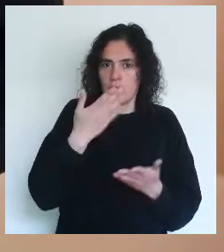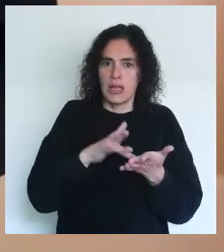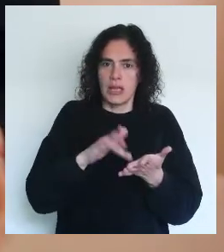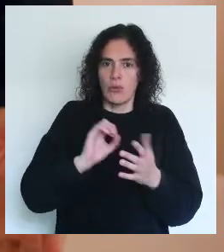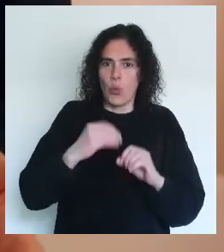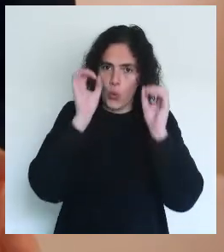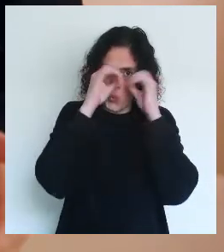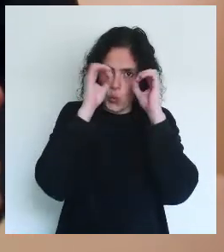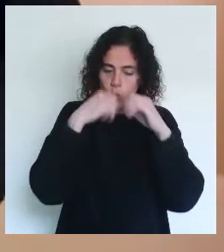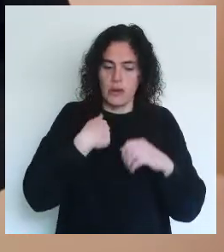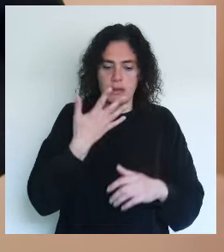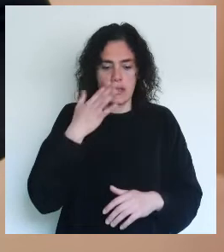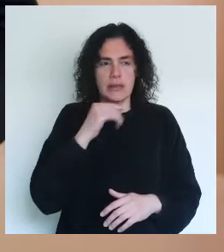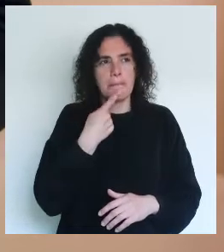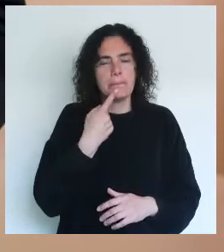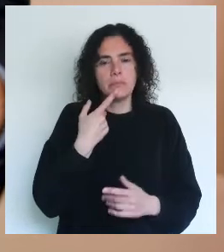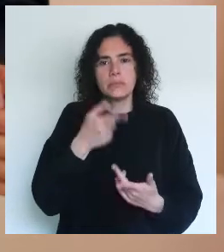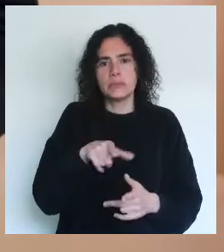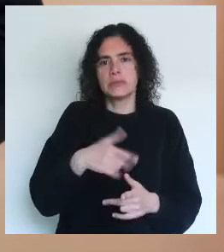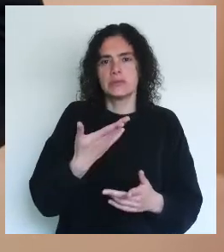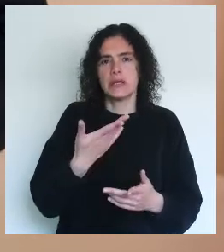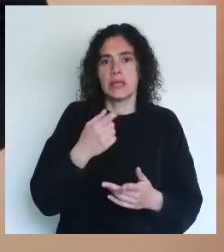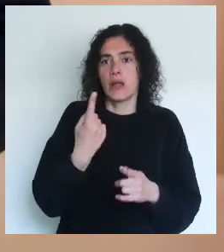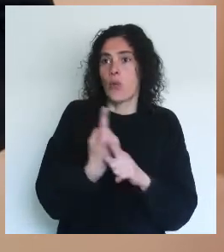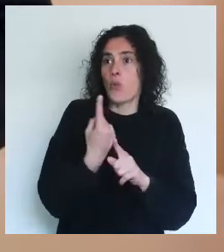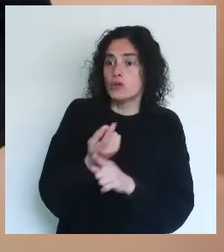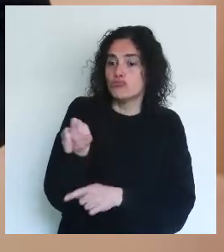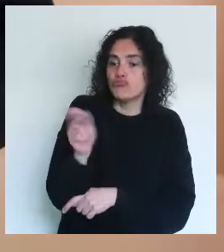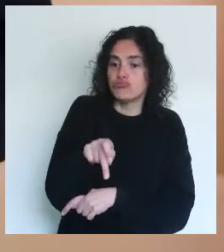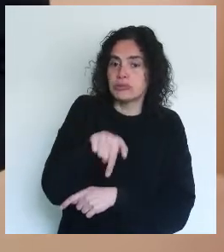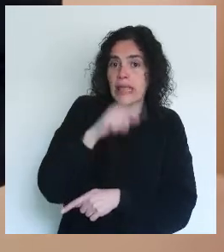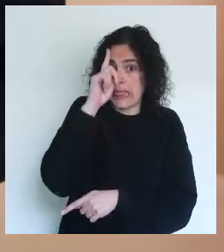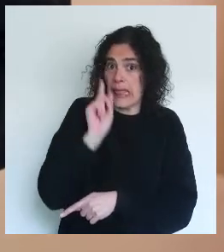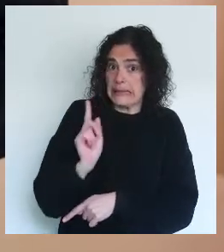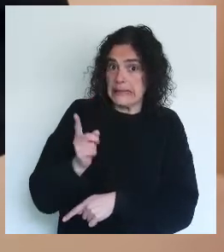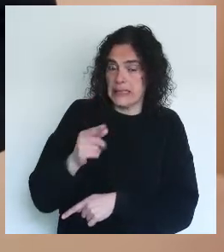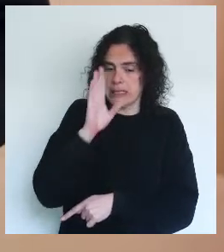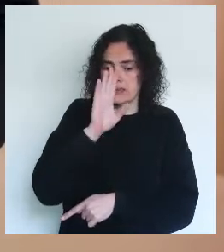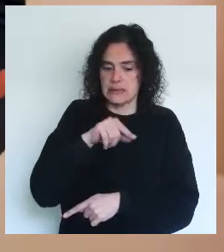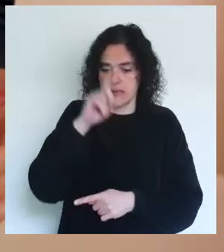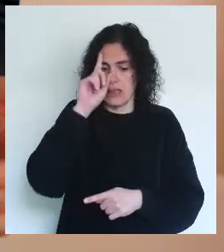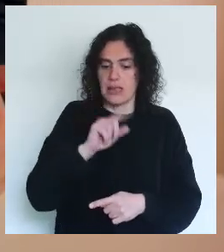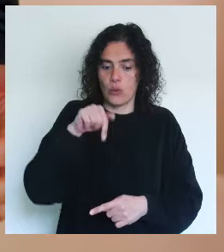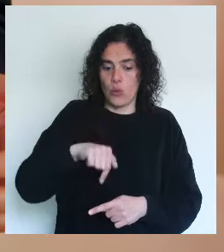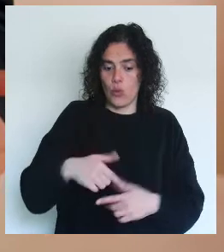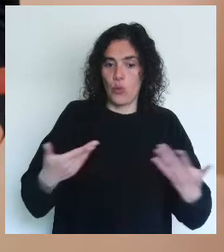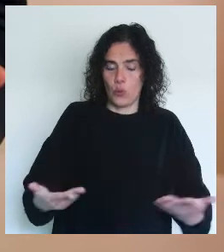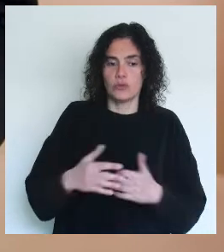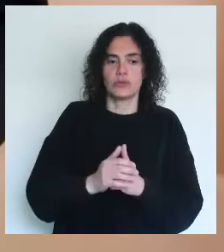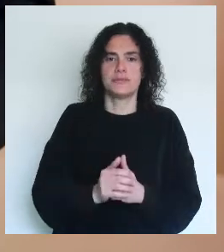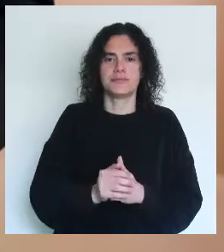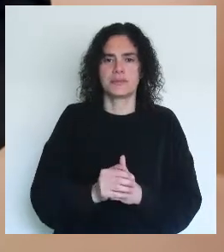book or just Google and trying to figure out an event that happened on that day. If you take the day of